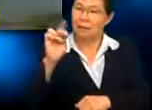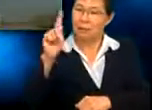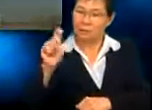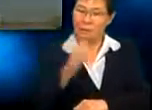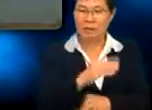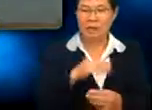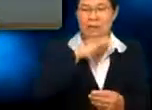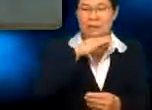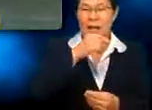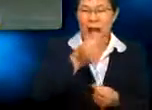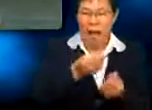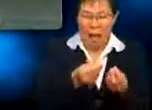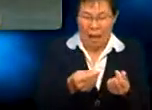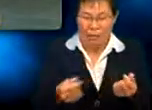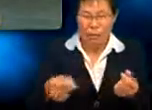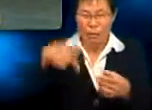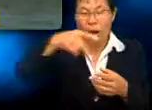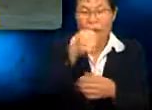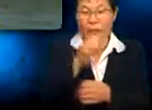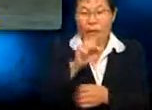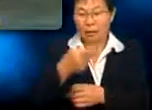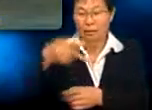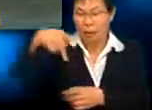The ash pond?